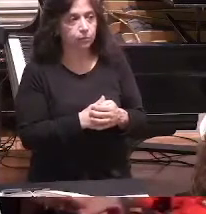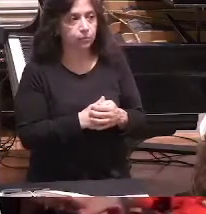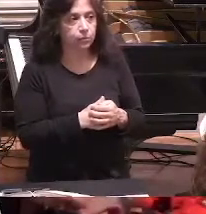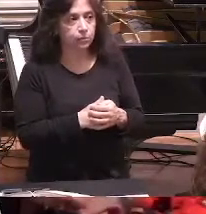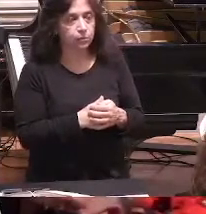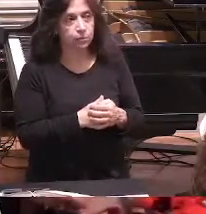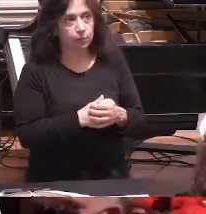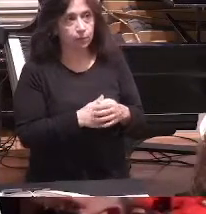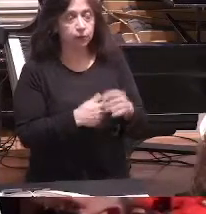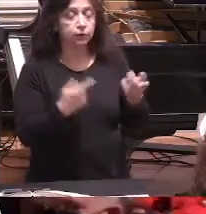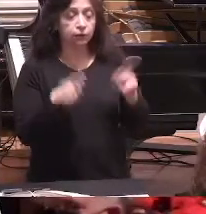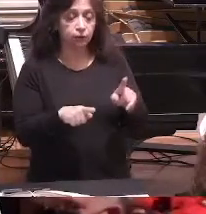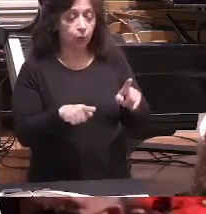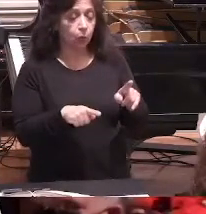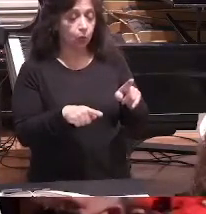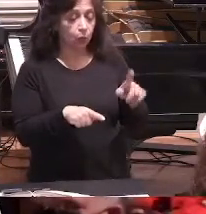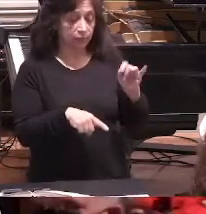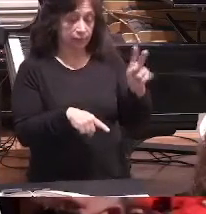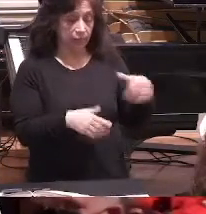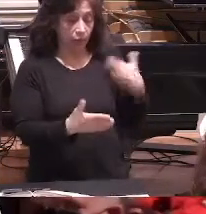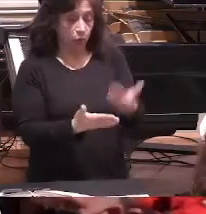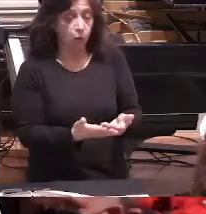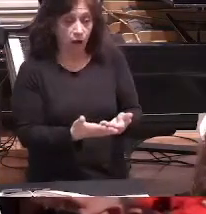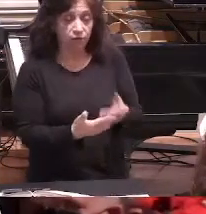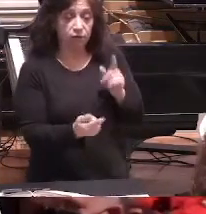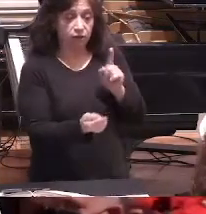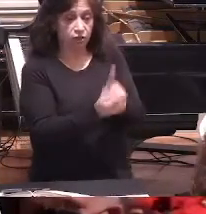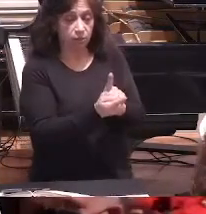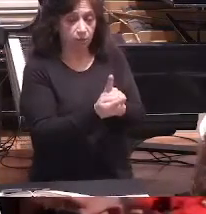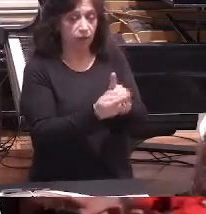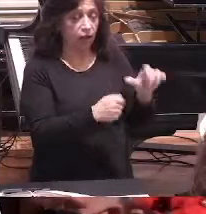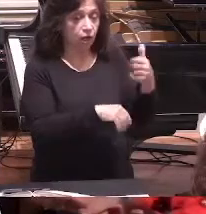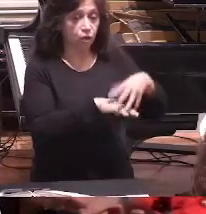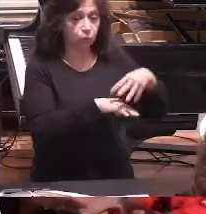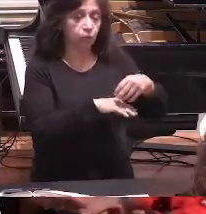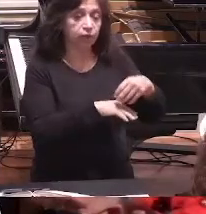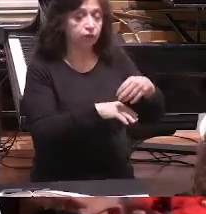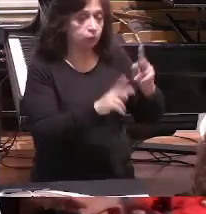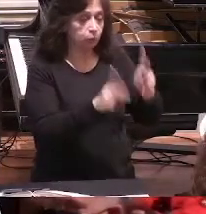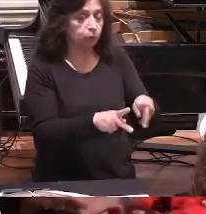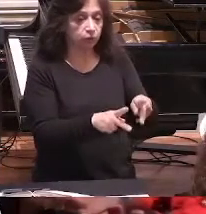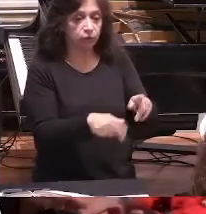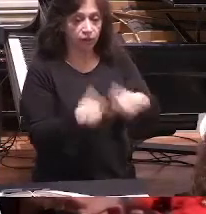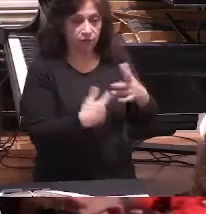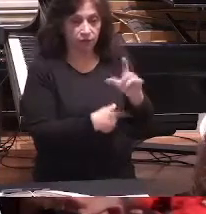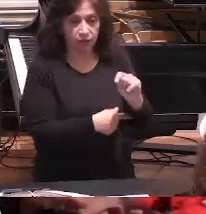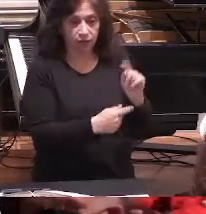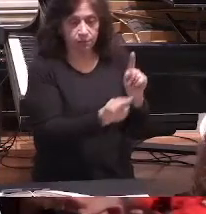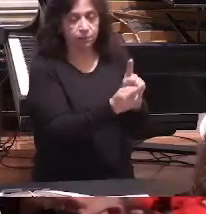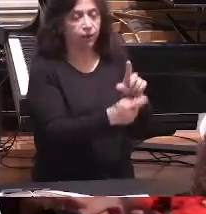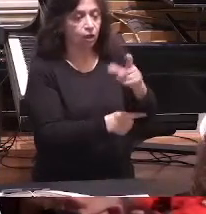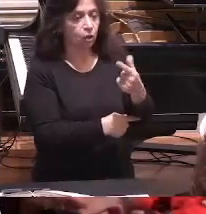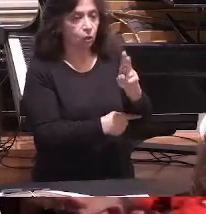Not long after she arrived, Signe met and fell in love with another Swedish immigrant living in Connecticut,